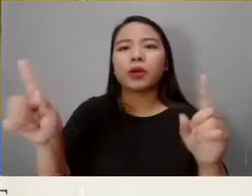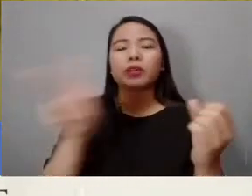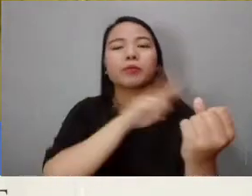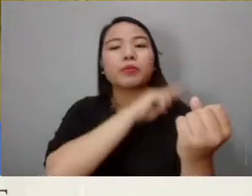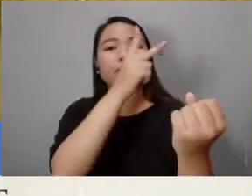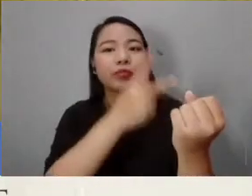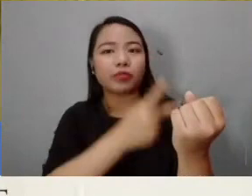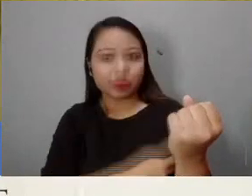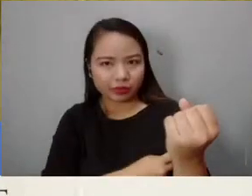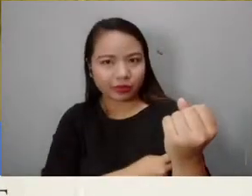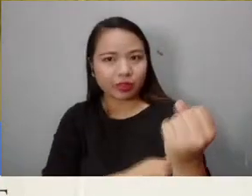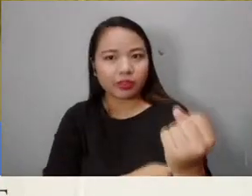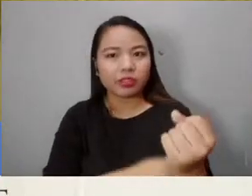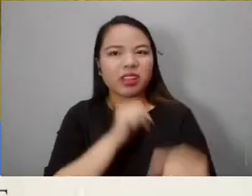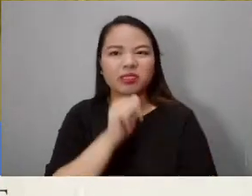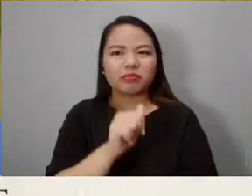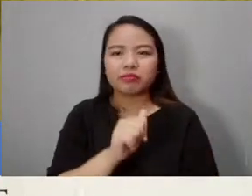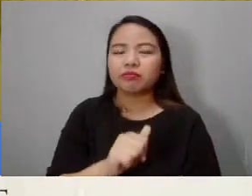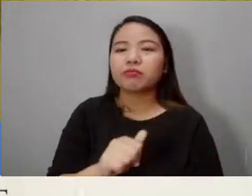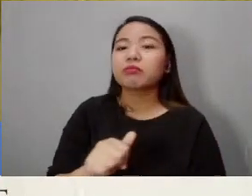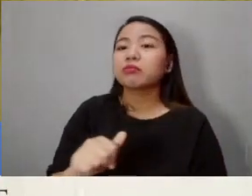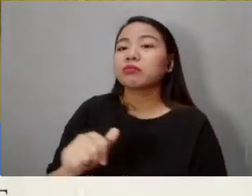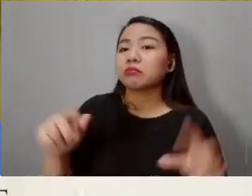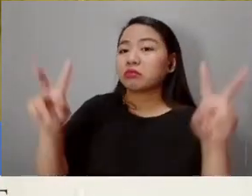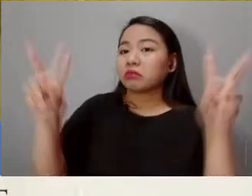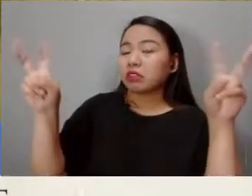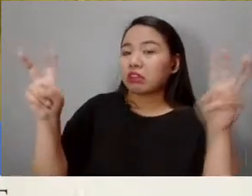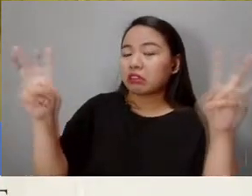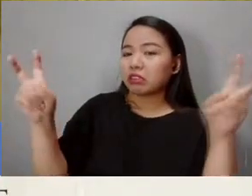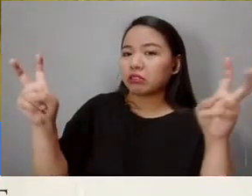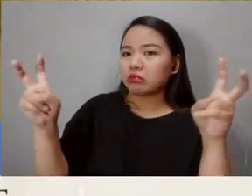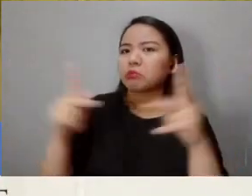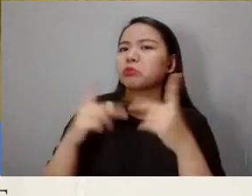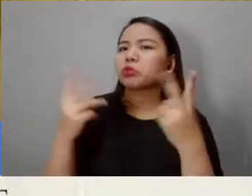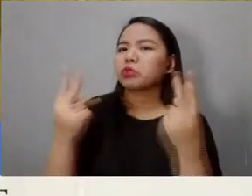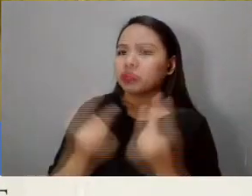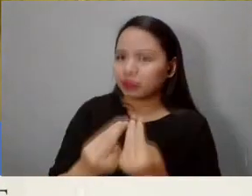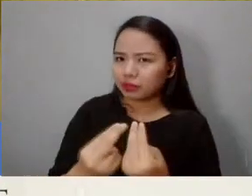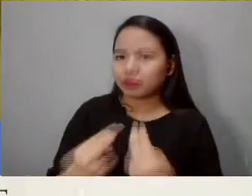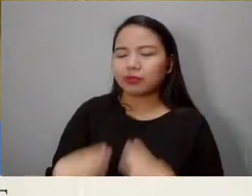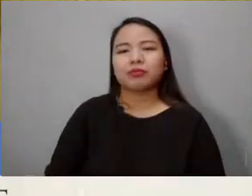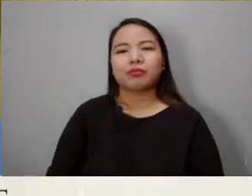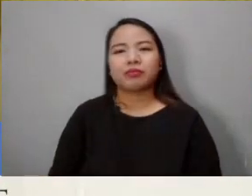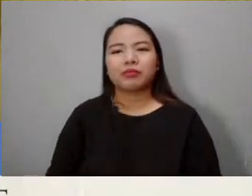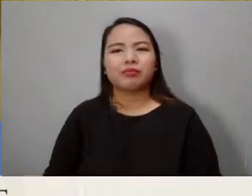not titles, and not positions of authority.